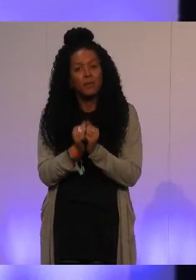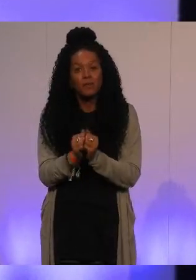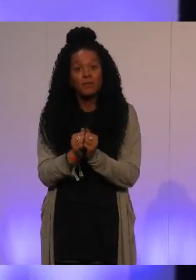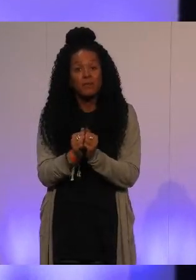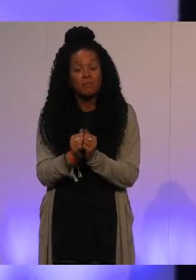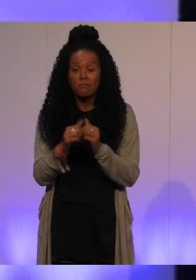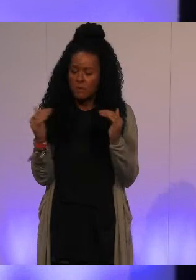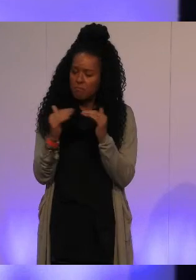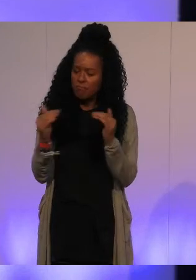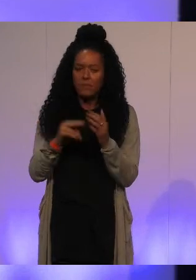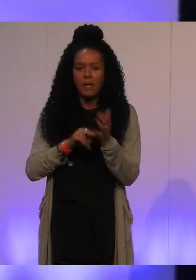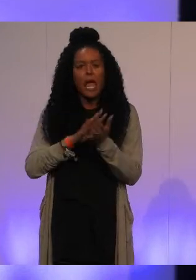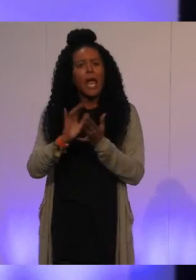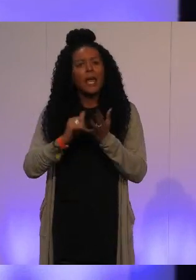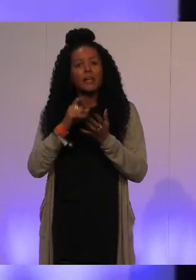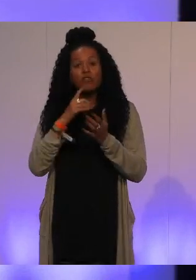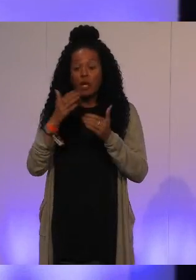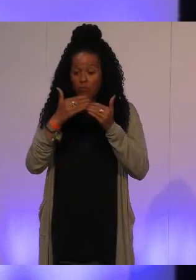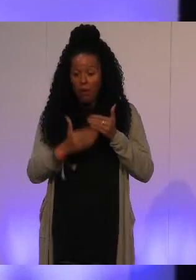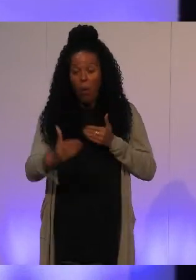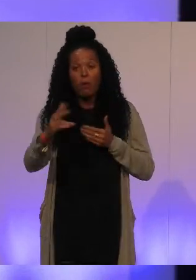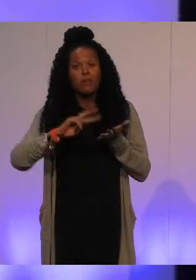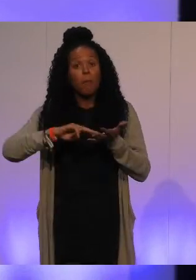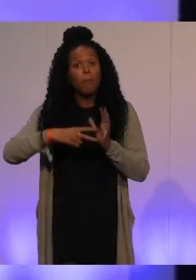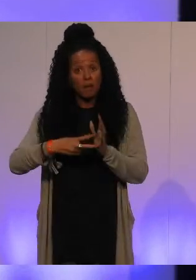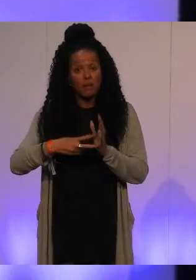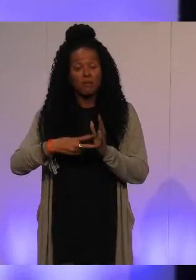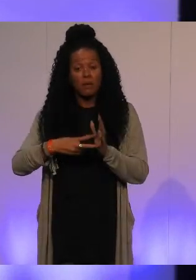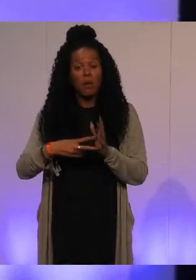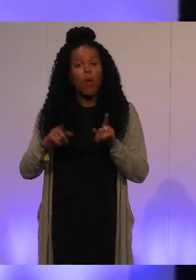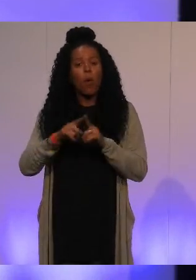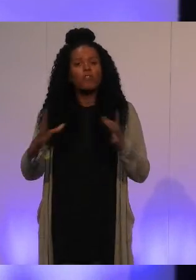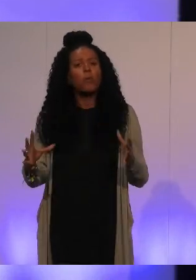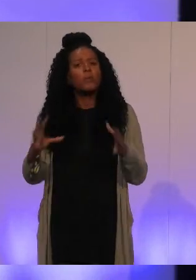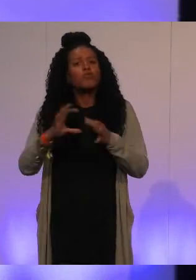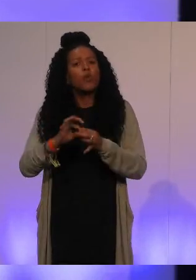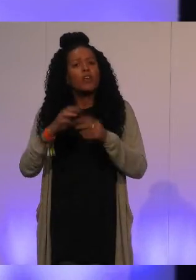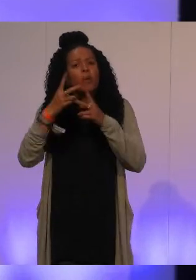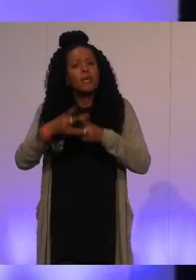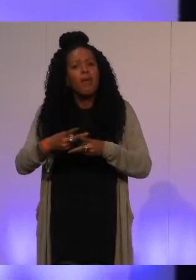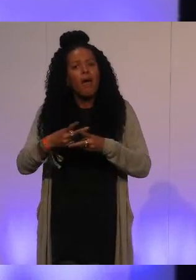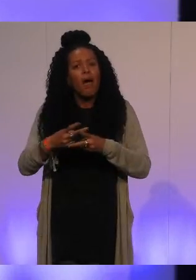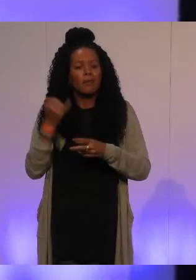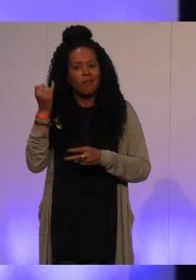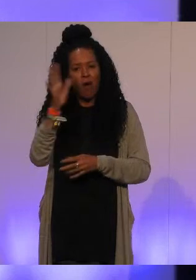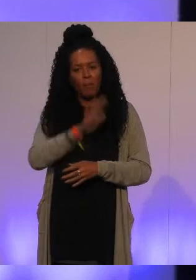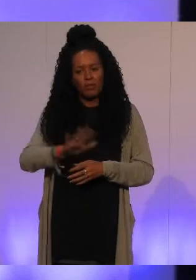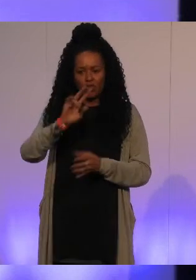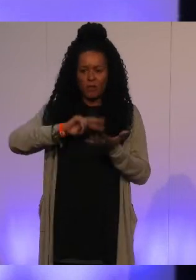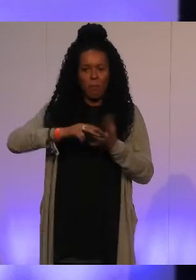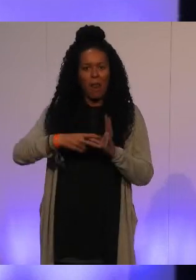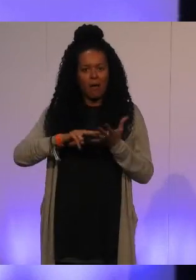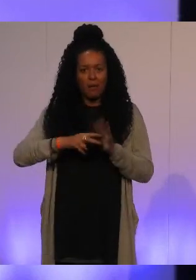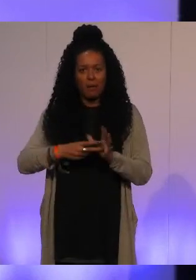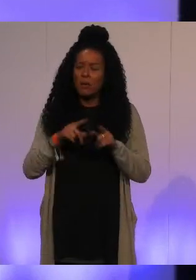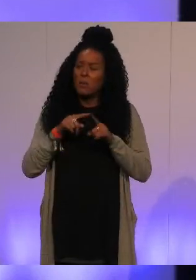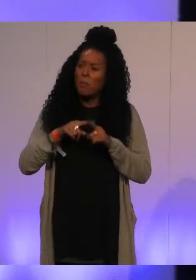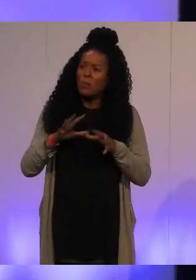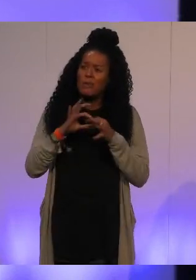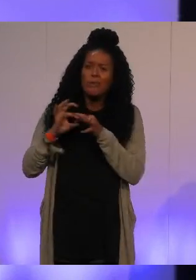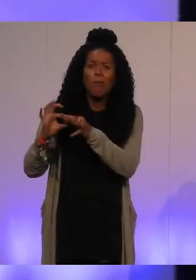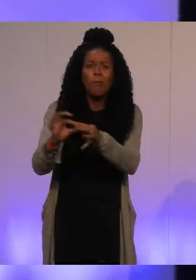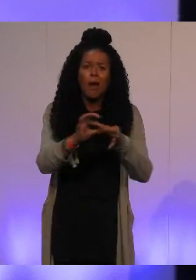aligned with the NHS long-term plan and it's part of Joined Up Care Derbyshire's plan. And it's the most collaborative